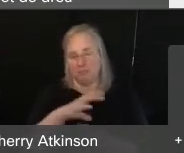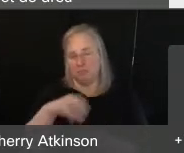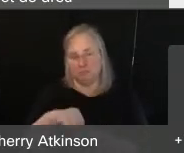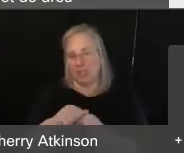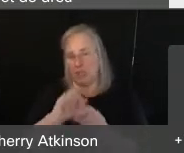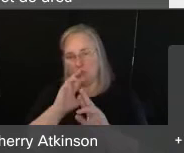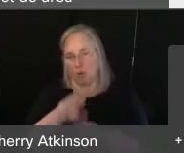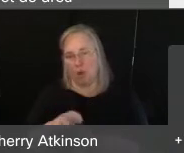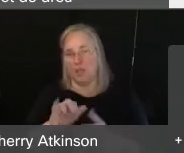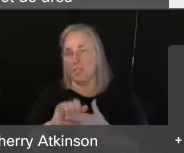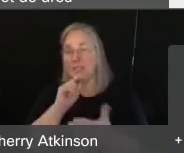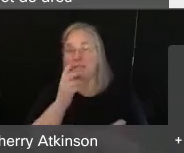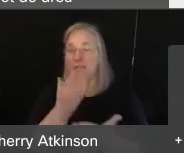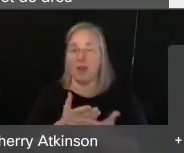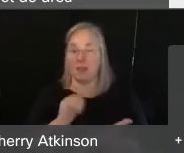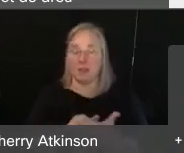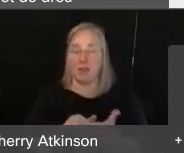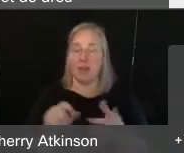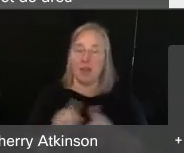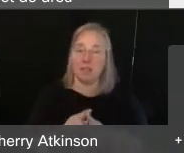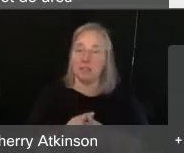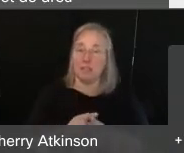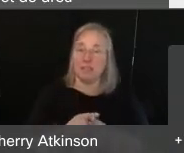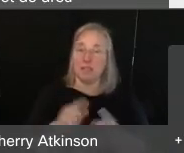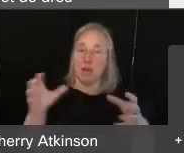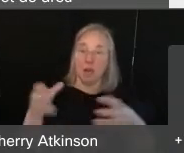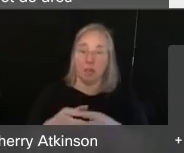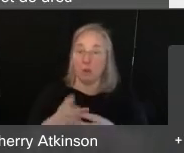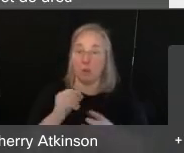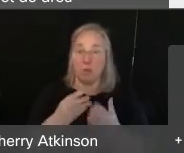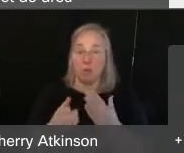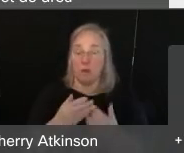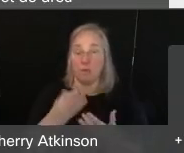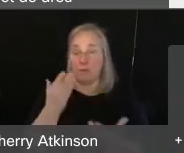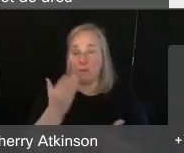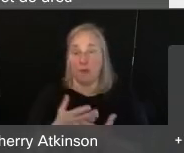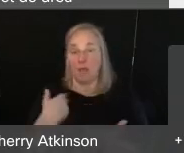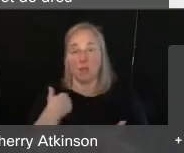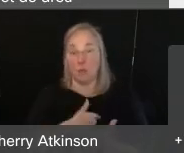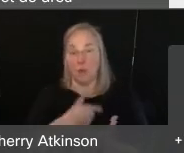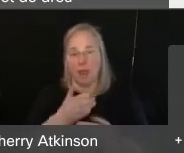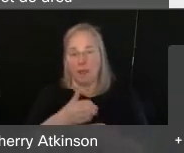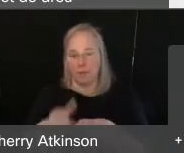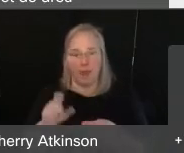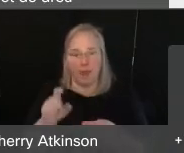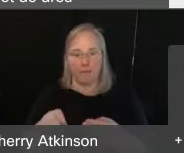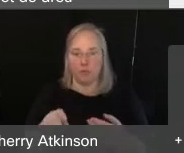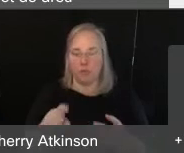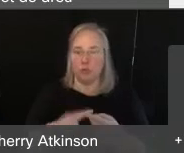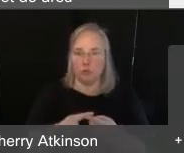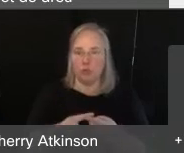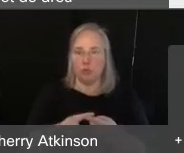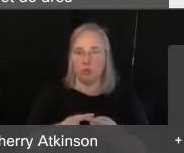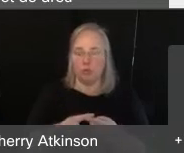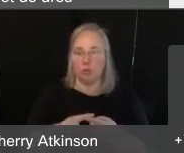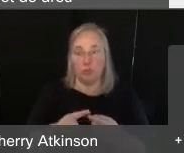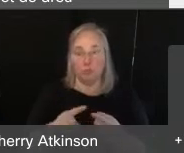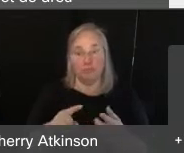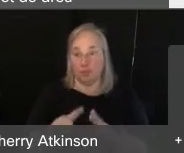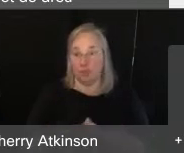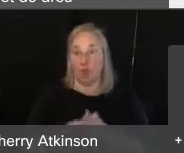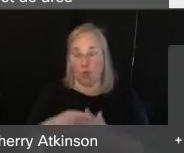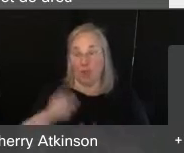that as a committee or what have you, the fact that we're going to have to end up getting on kind of a speaking circuit,